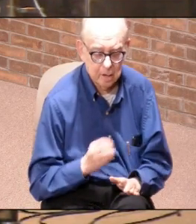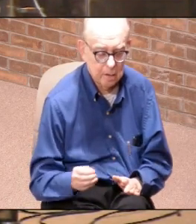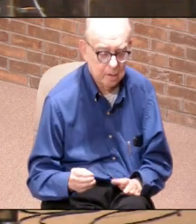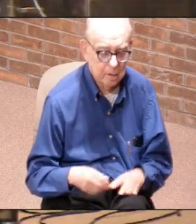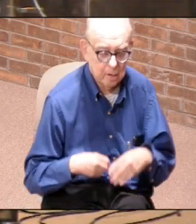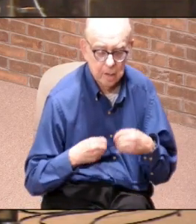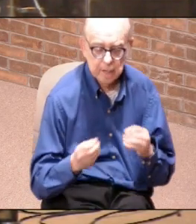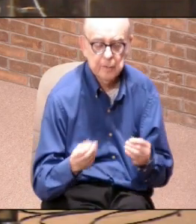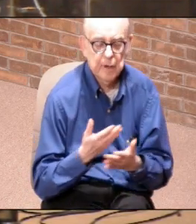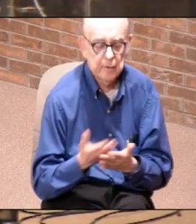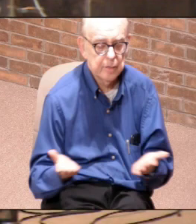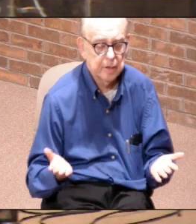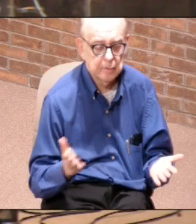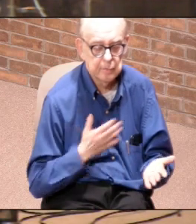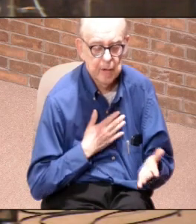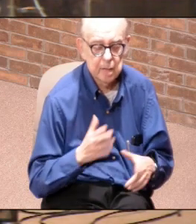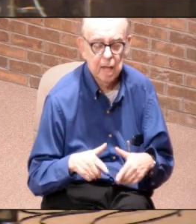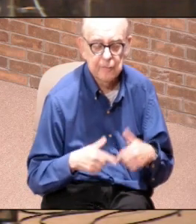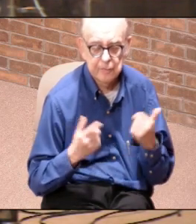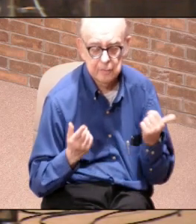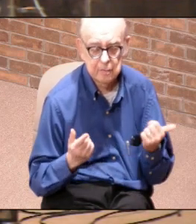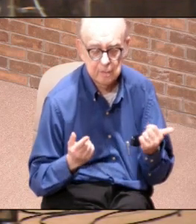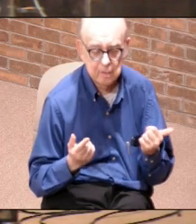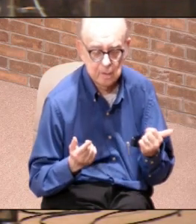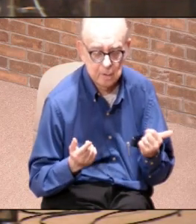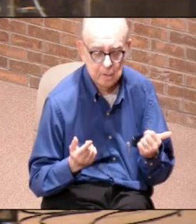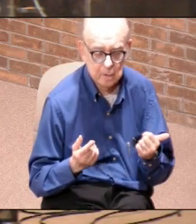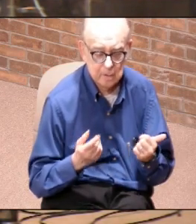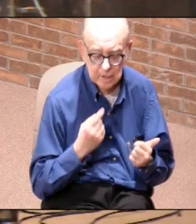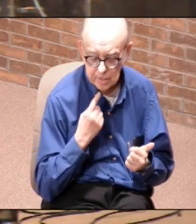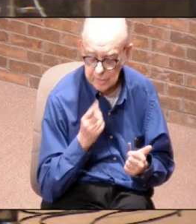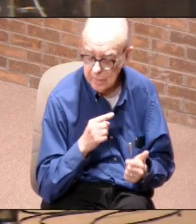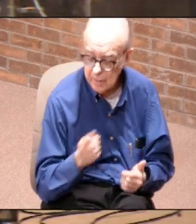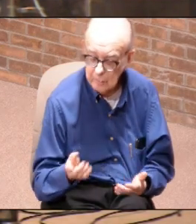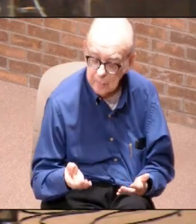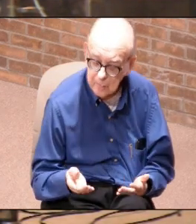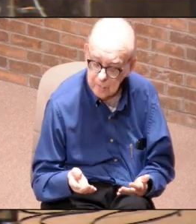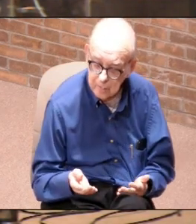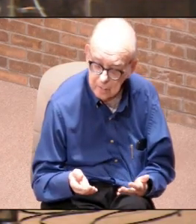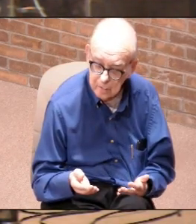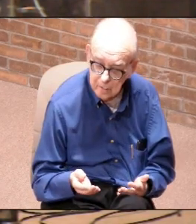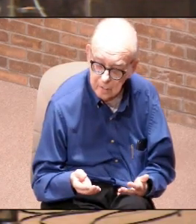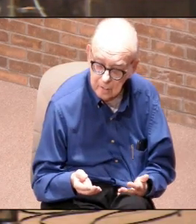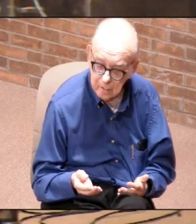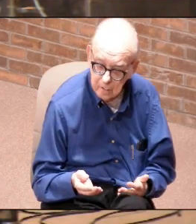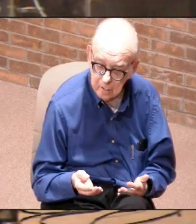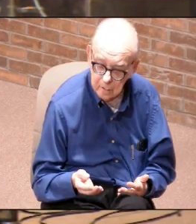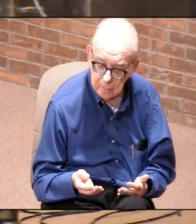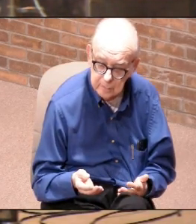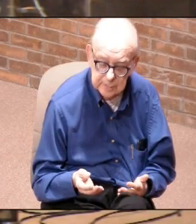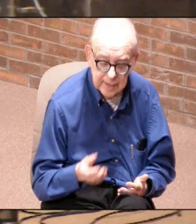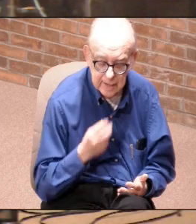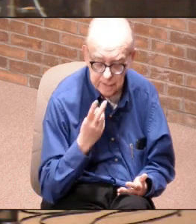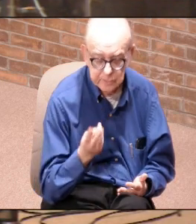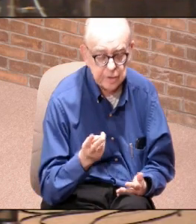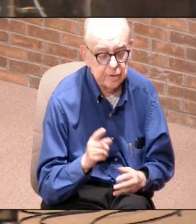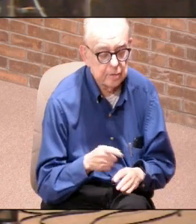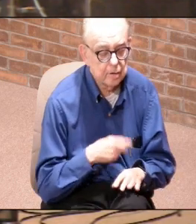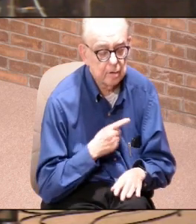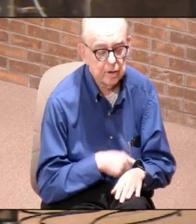I've given him everything in my life. And I'll say to him, I haven't seen you in a while. Where you